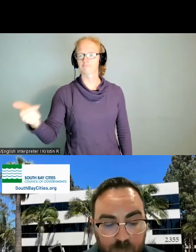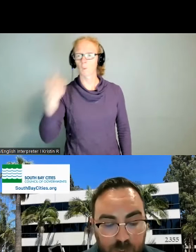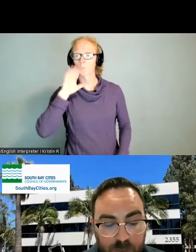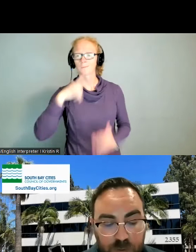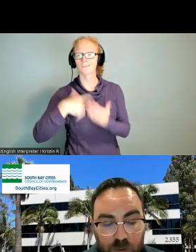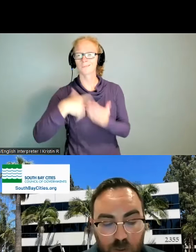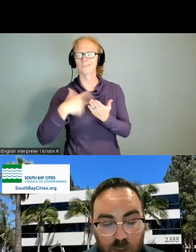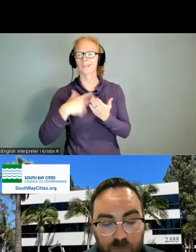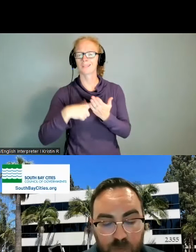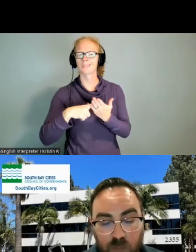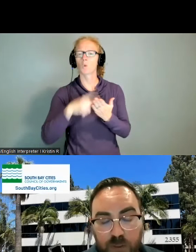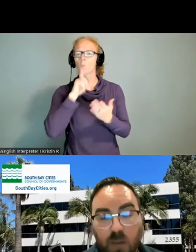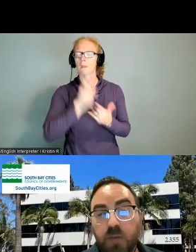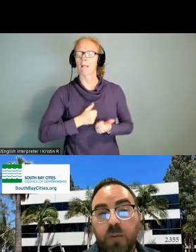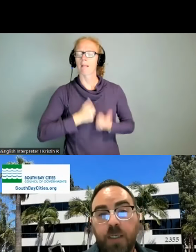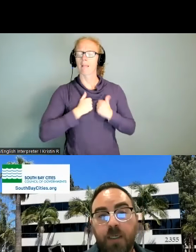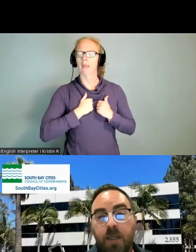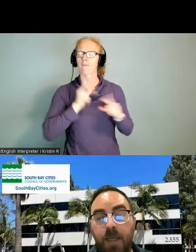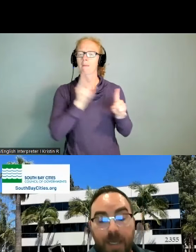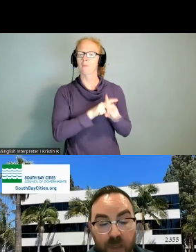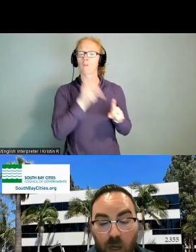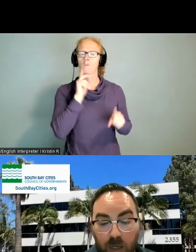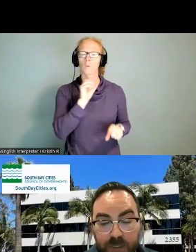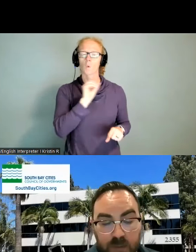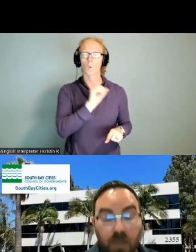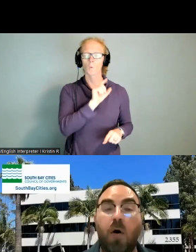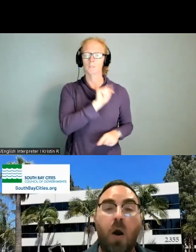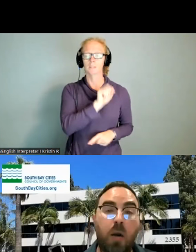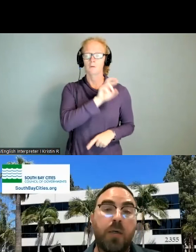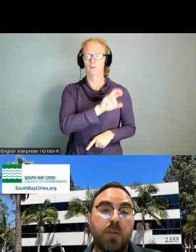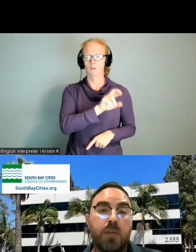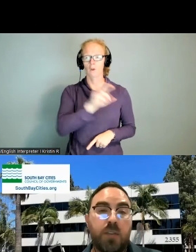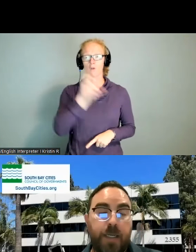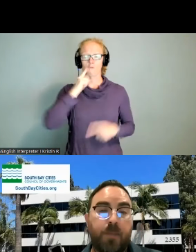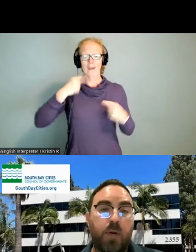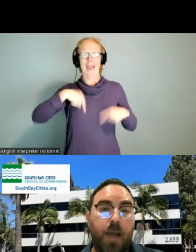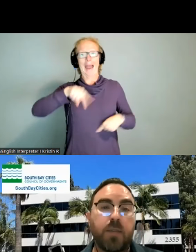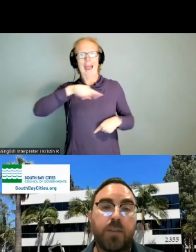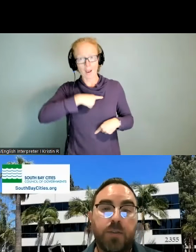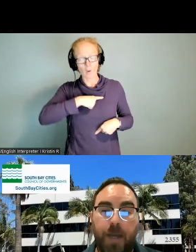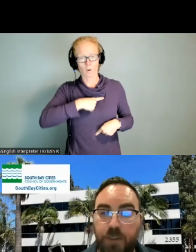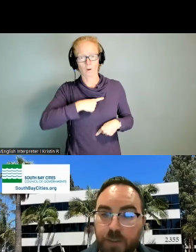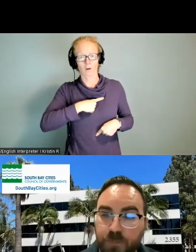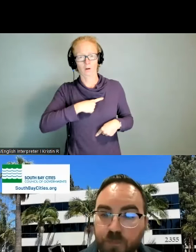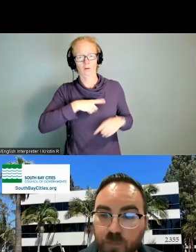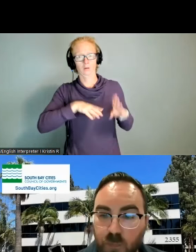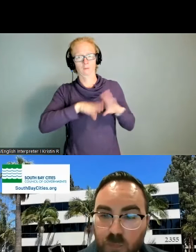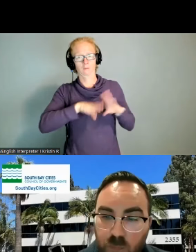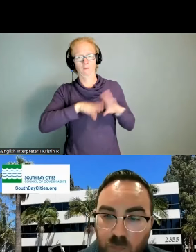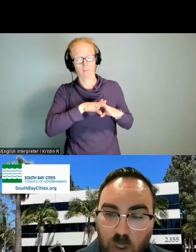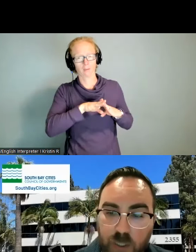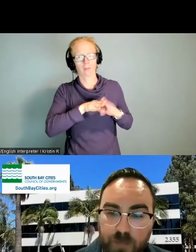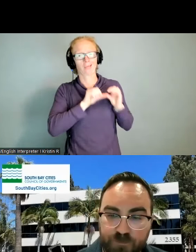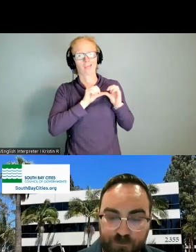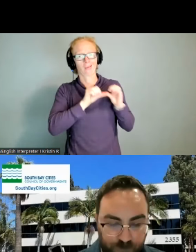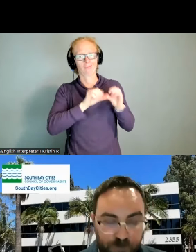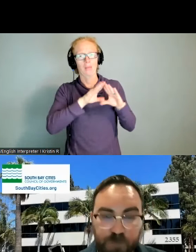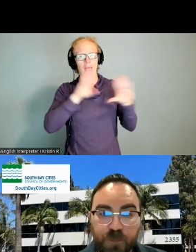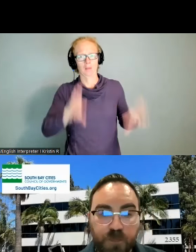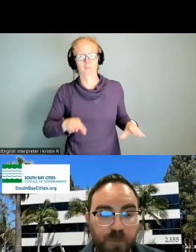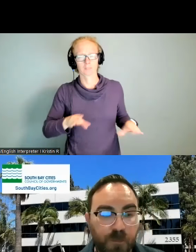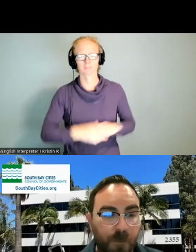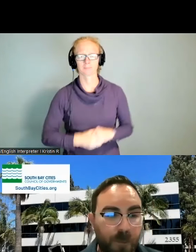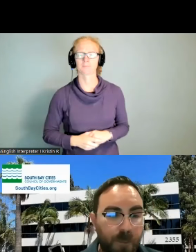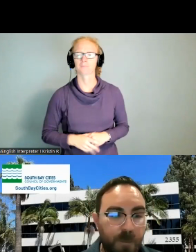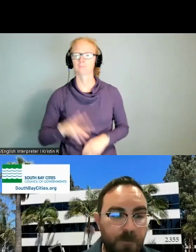practical application of the OTR toolkit in the context of our sustainable housing strategy. Wally?